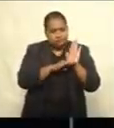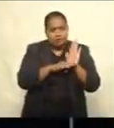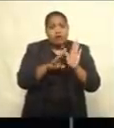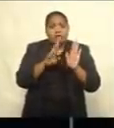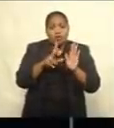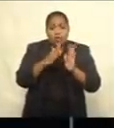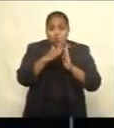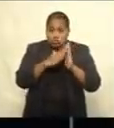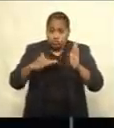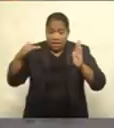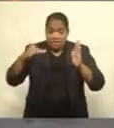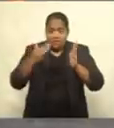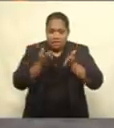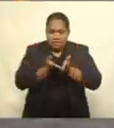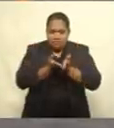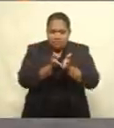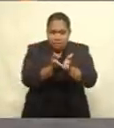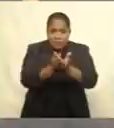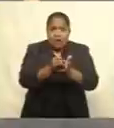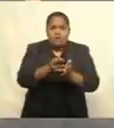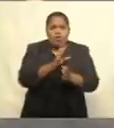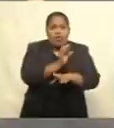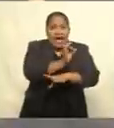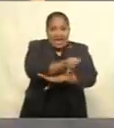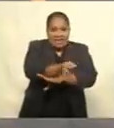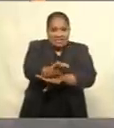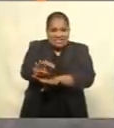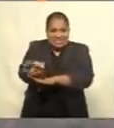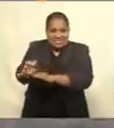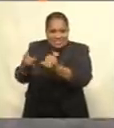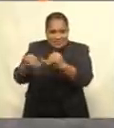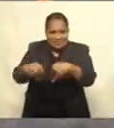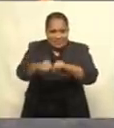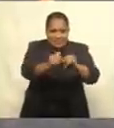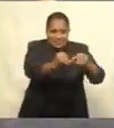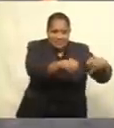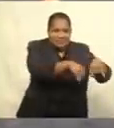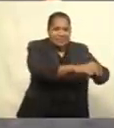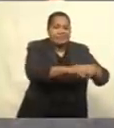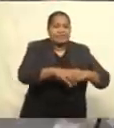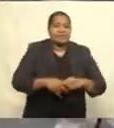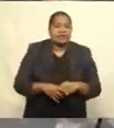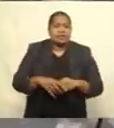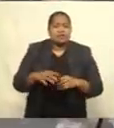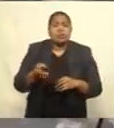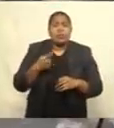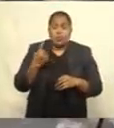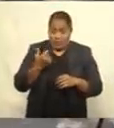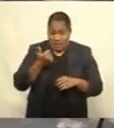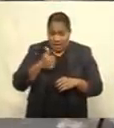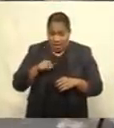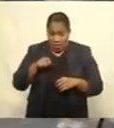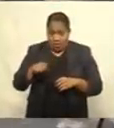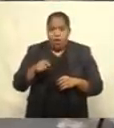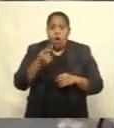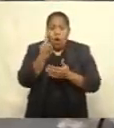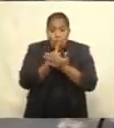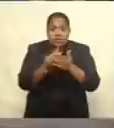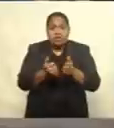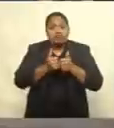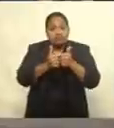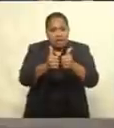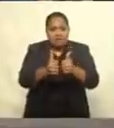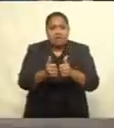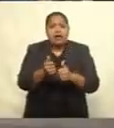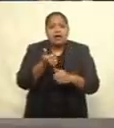on inter-island services. All vessel operators must allow designated trucks to board the vessel, and only these drivers will be allowed